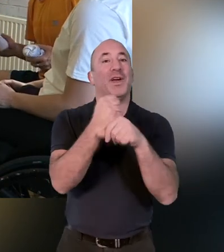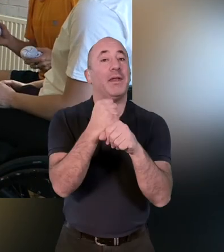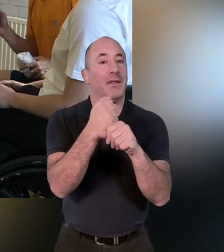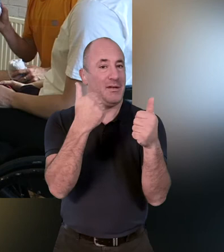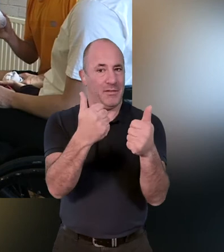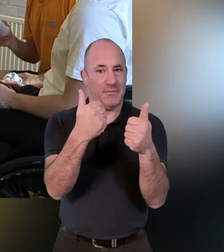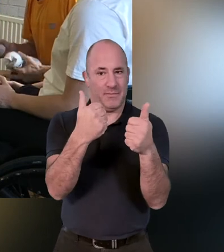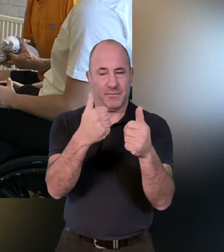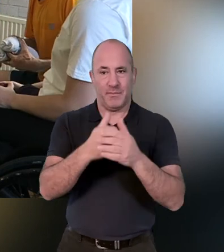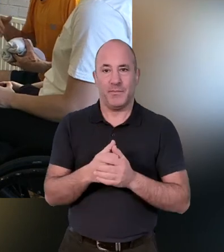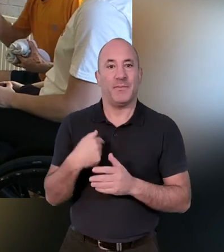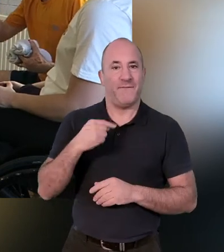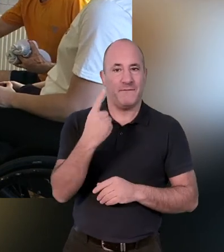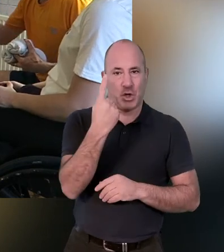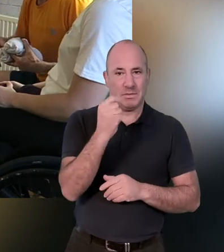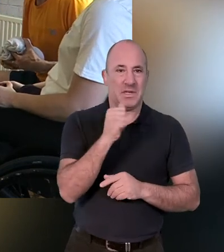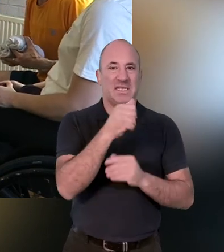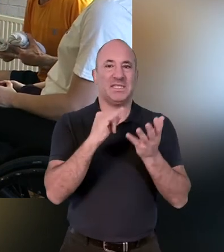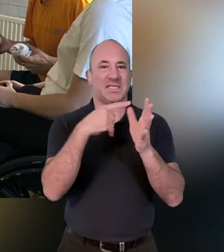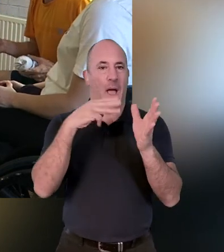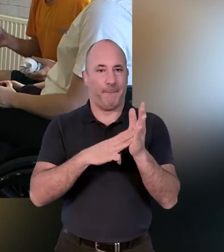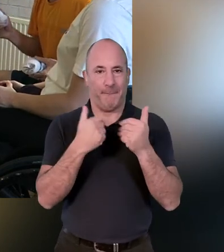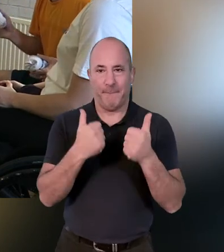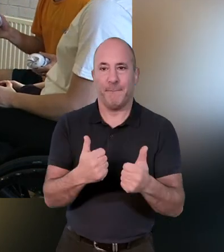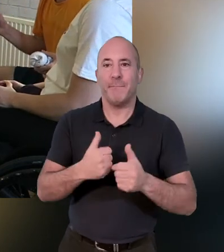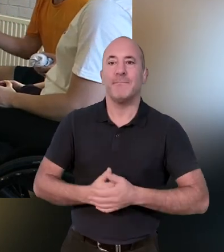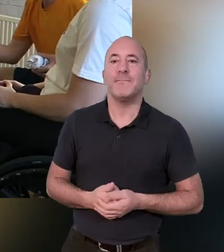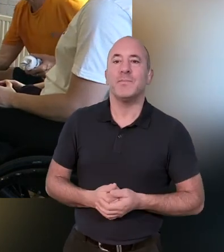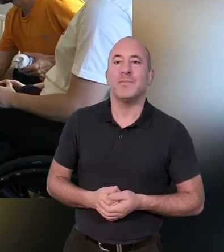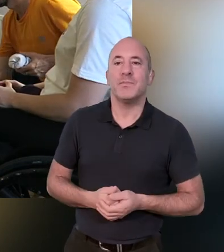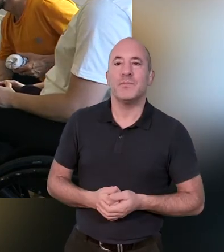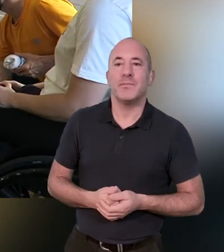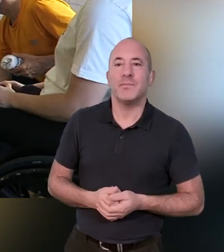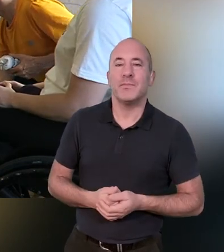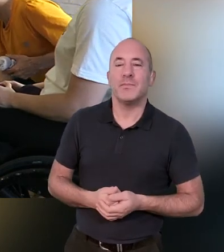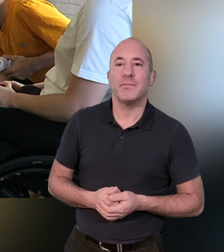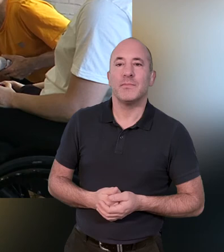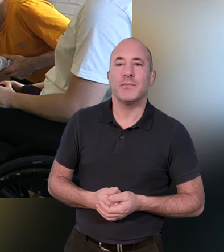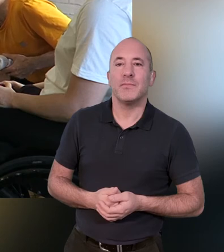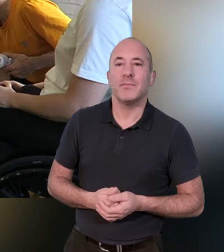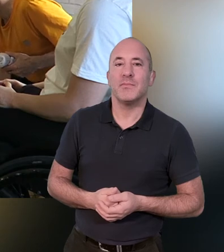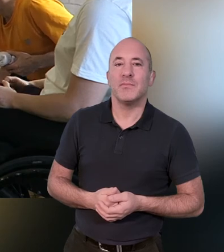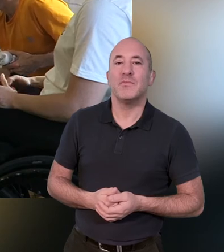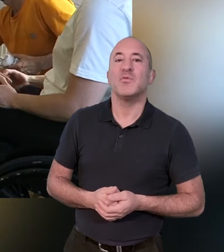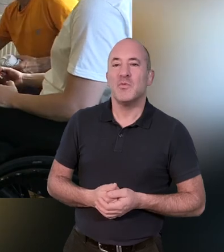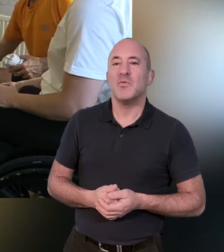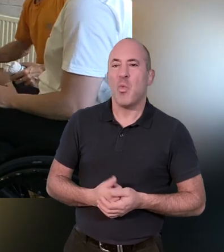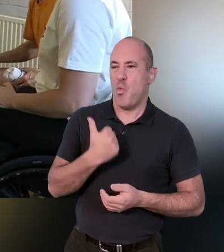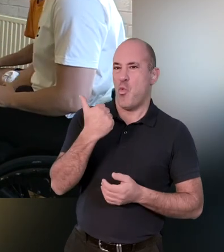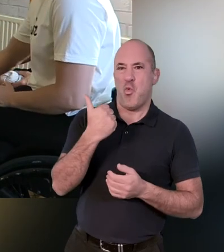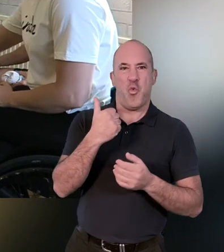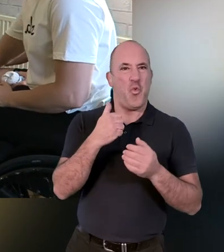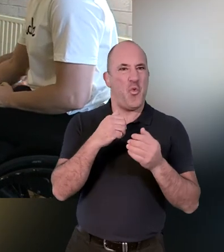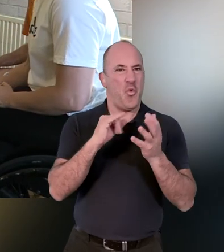socks and see who gets the most closest. So I go first.